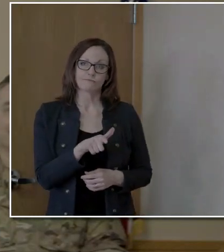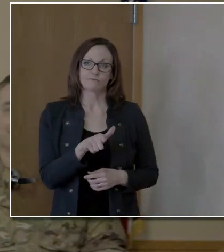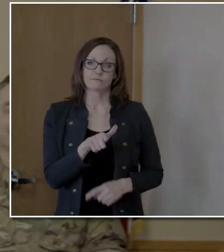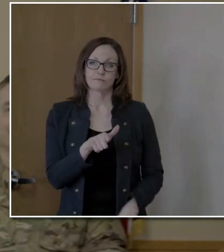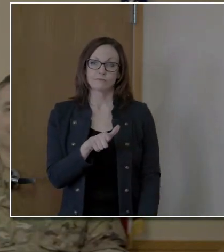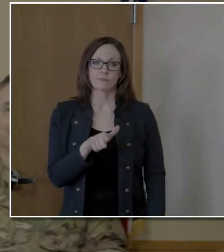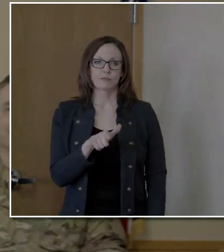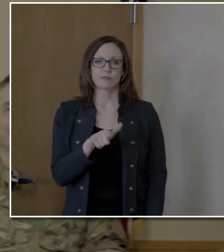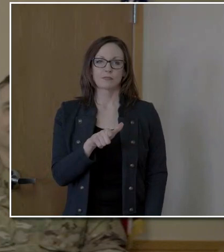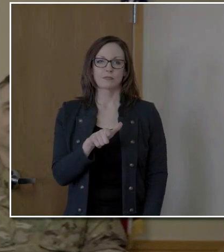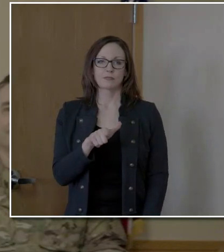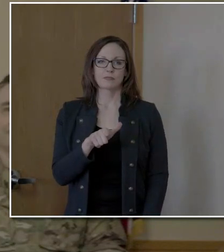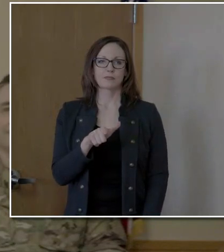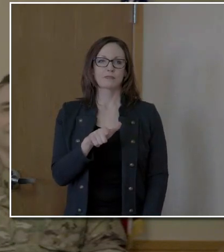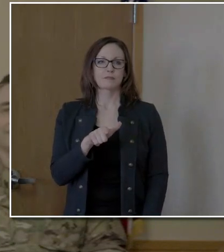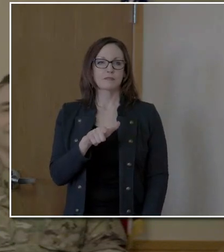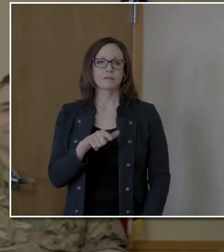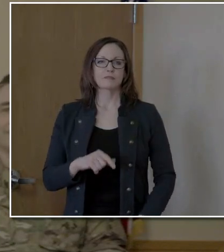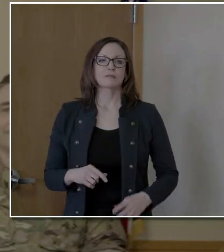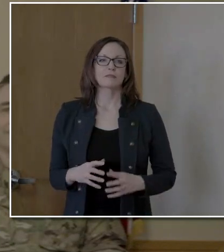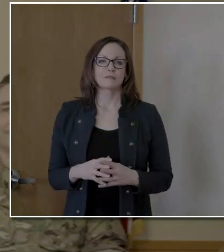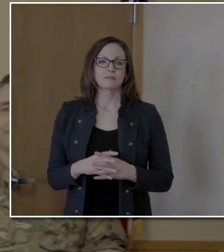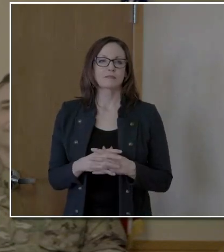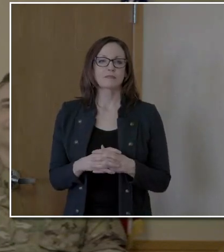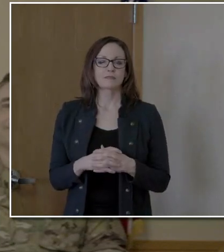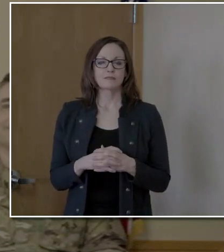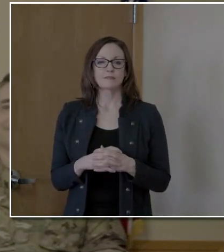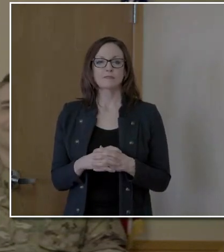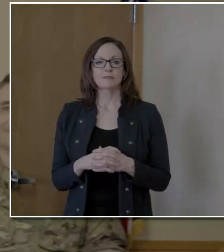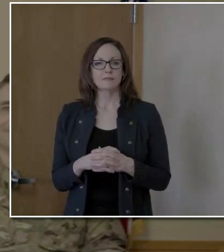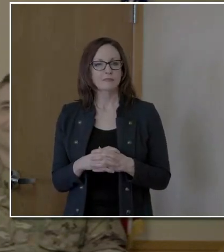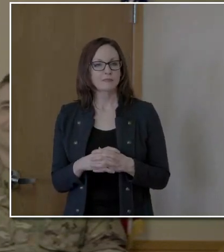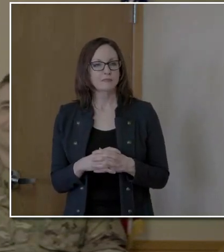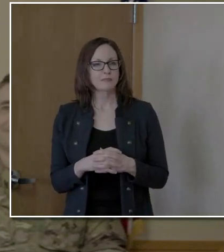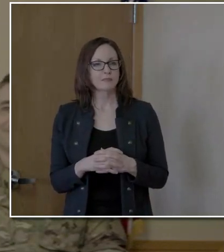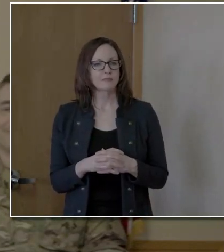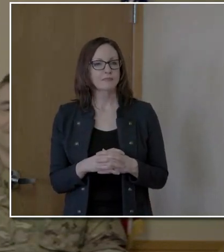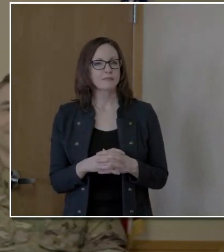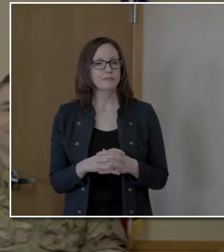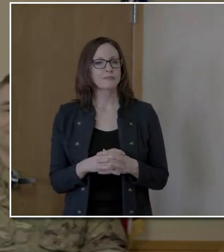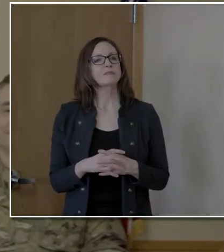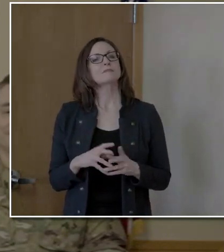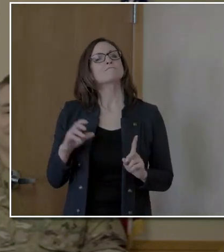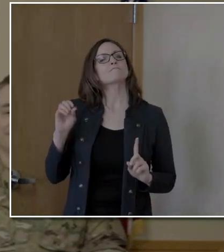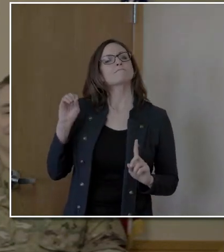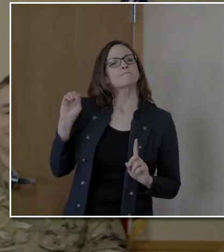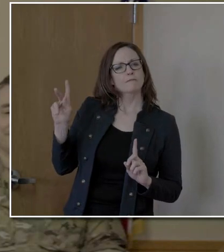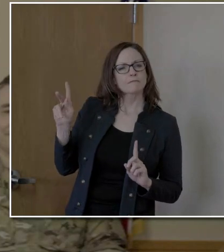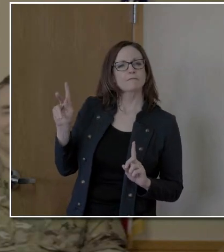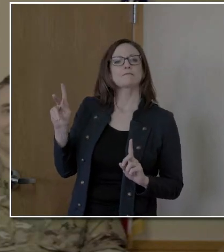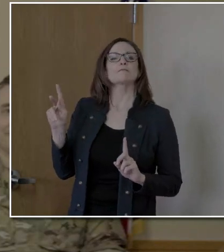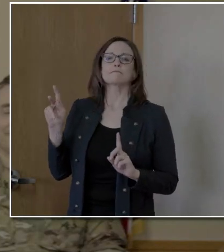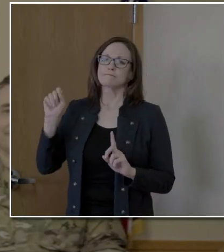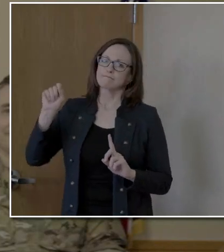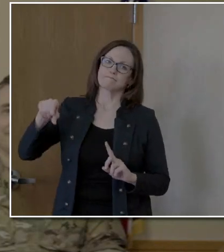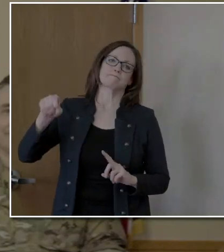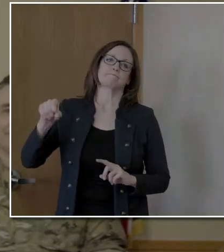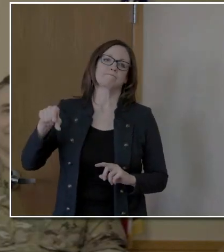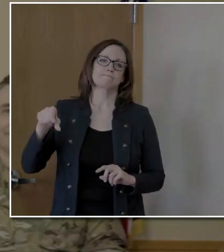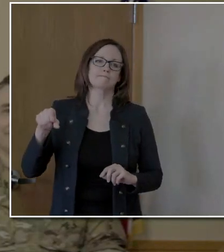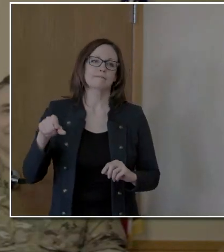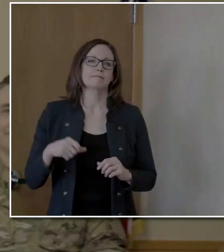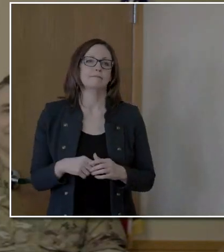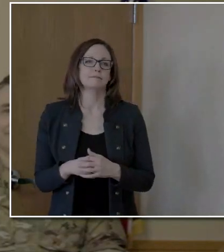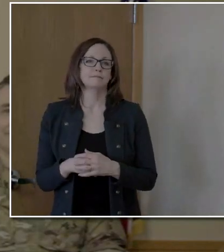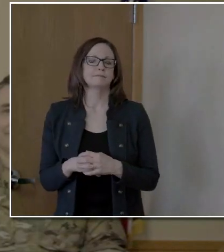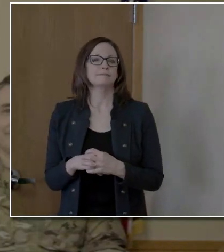This is Carol Eggers, just filling in for Shaq. I had a question. In Chicago, when poll workers were